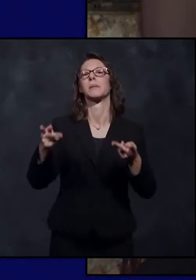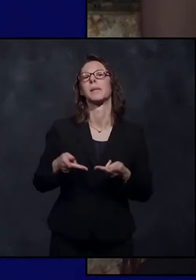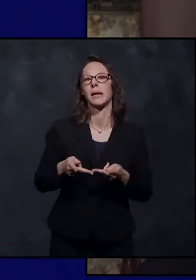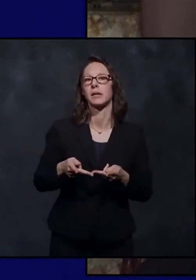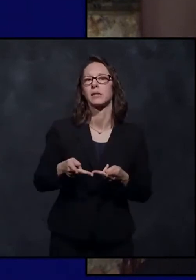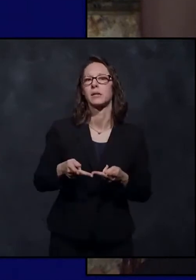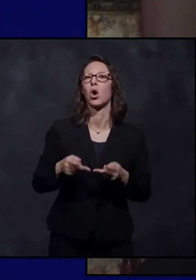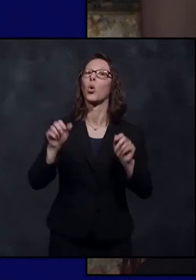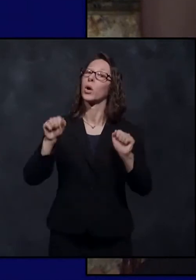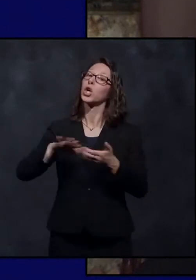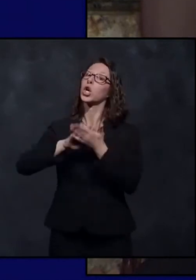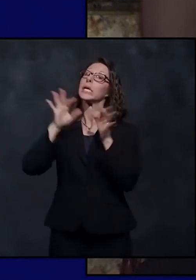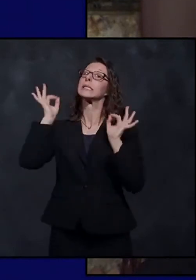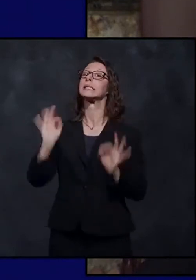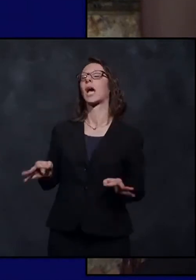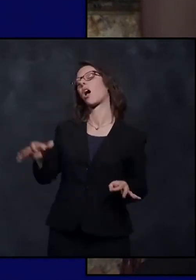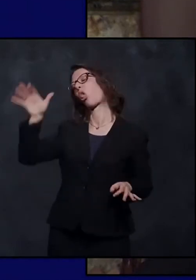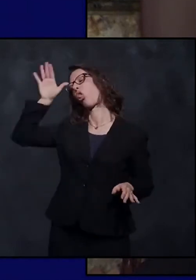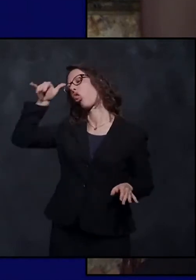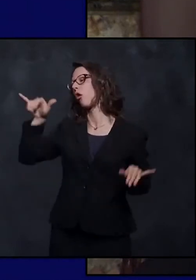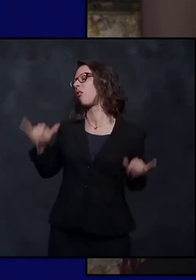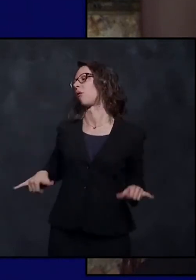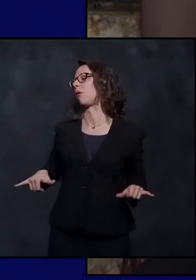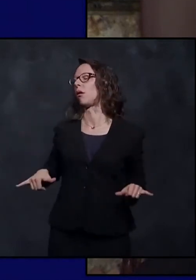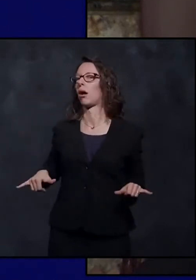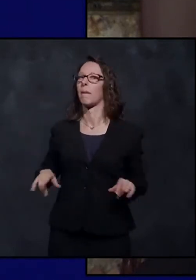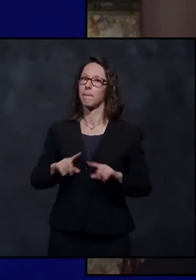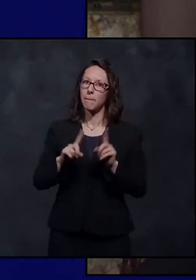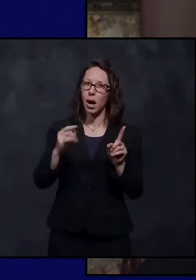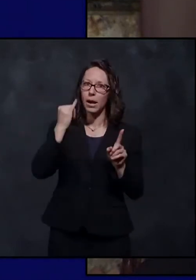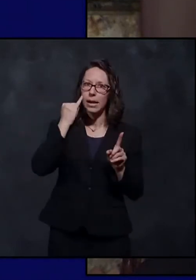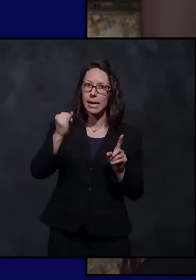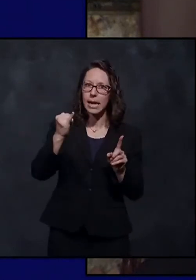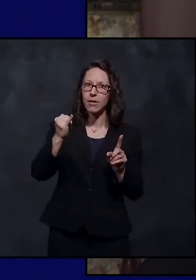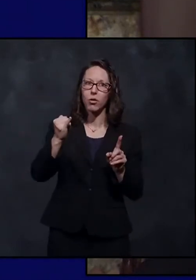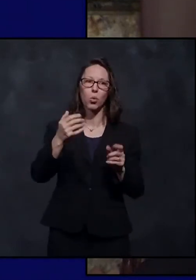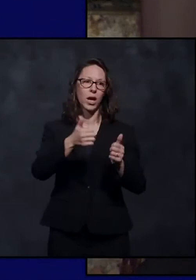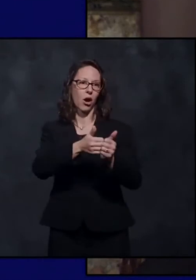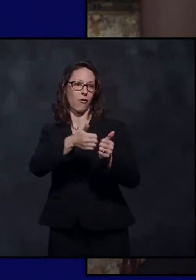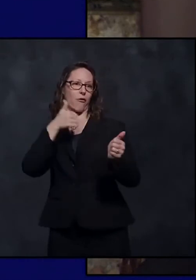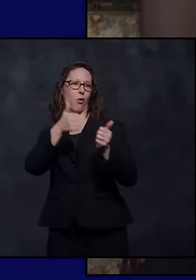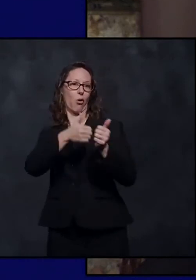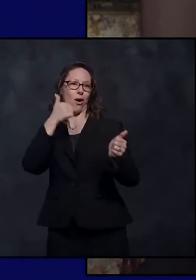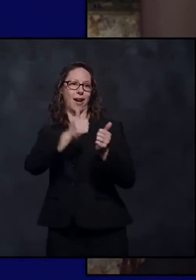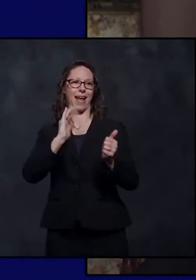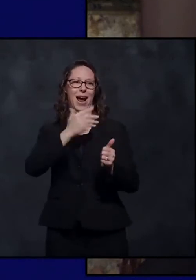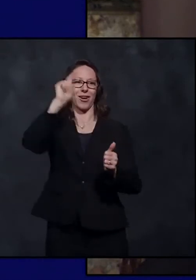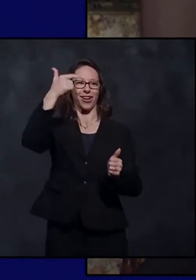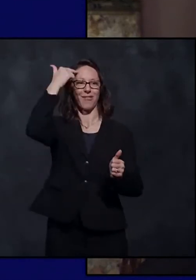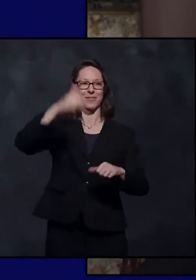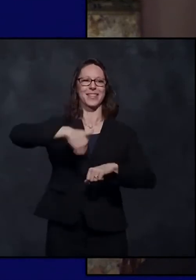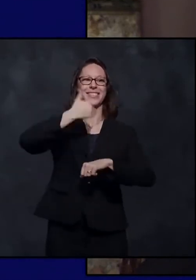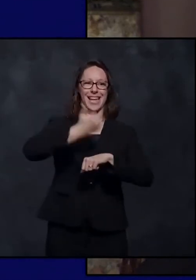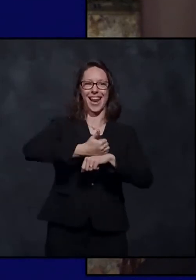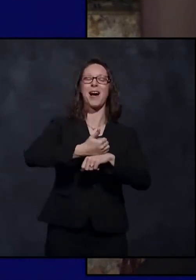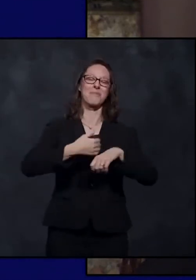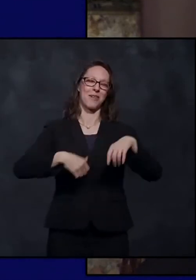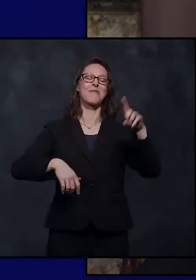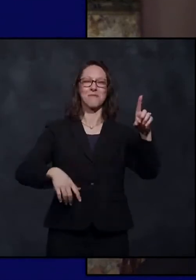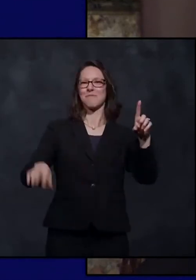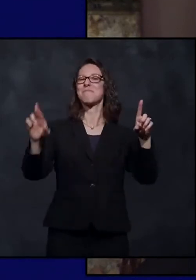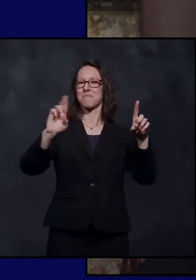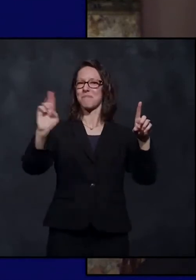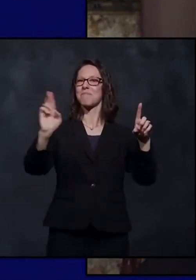intransigent. But when we walk away from the very idea of democratic governance, we wind up somewhere we can't come back from.